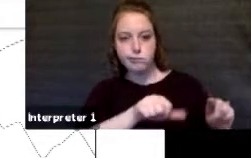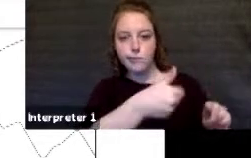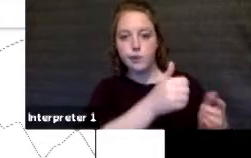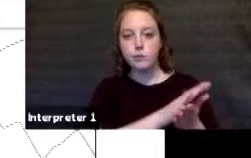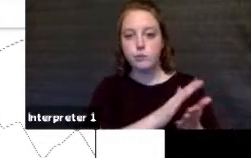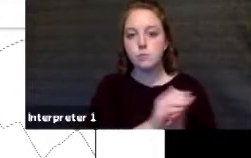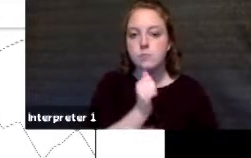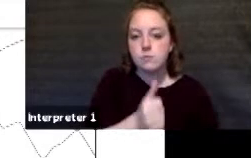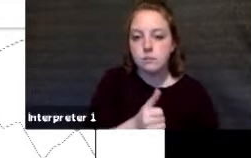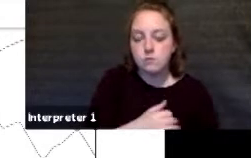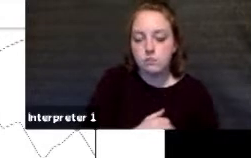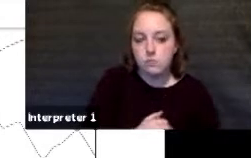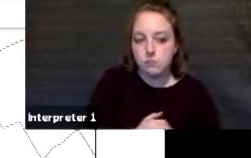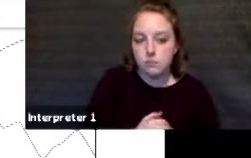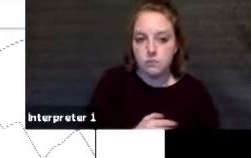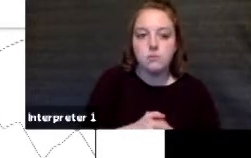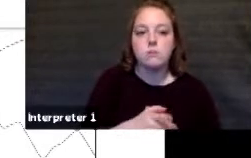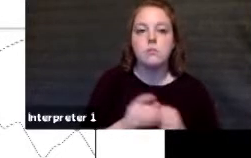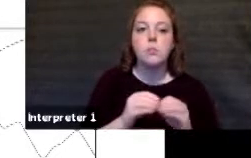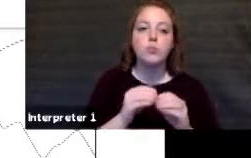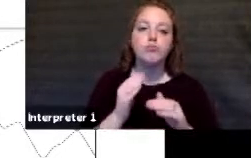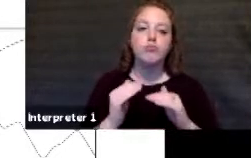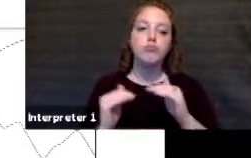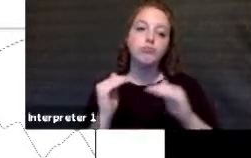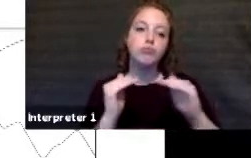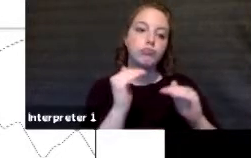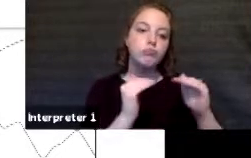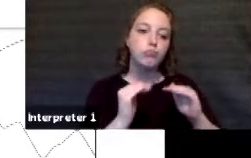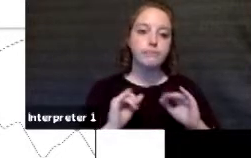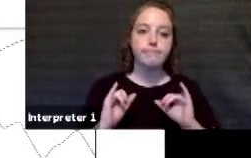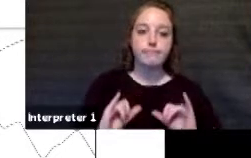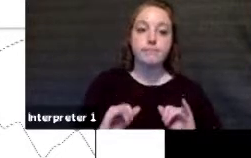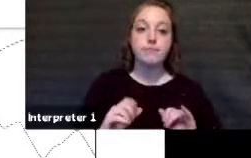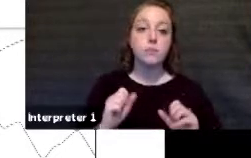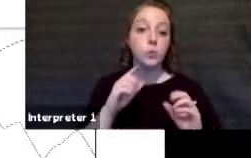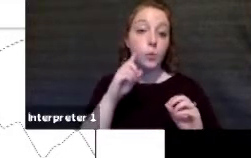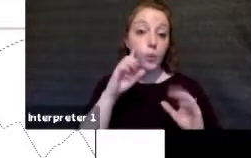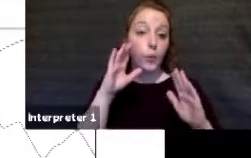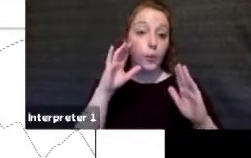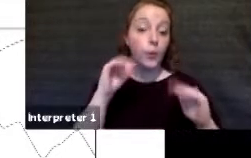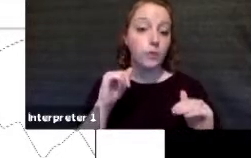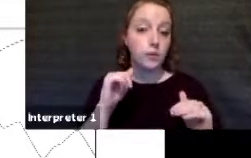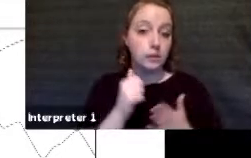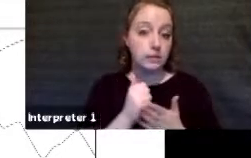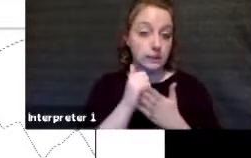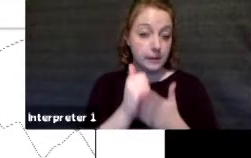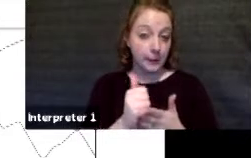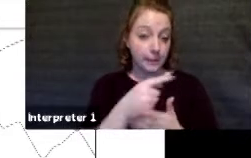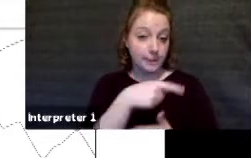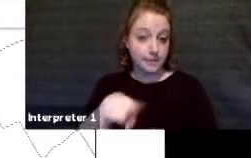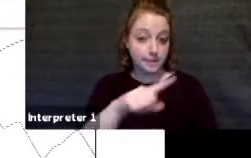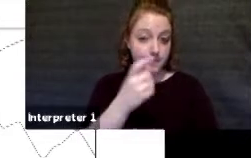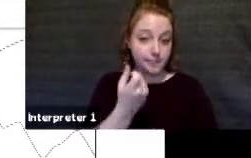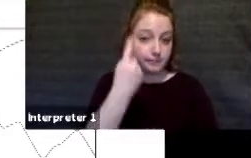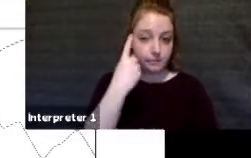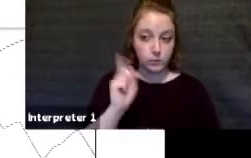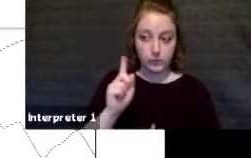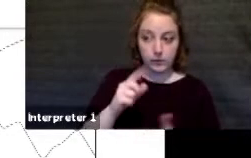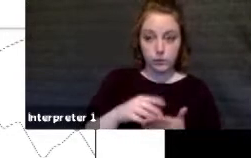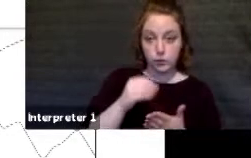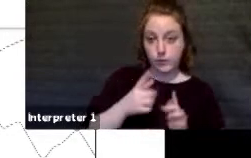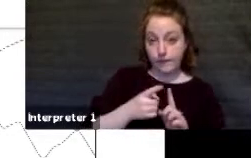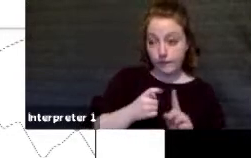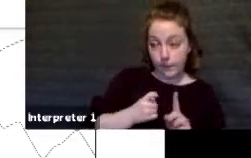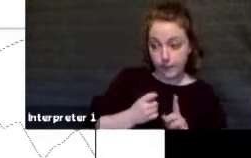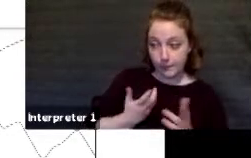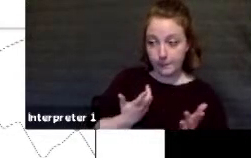somewhere outside the zone. But we hope that gives you a better picture of where students are coming from in the zones,